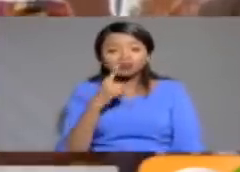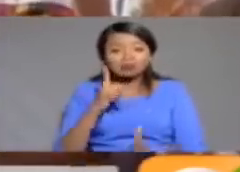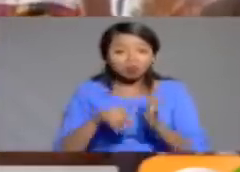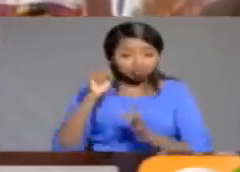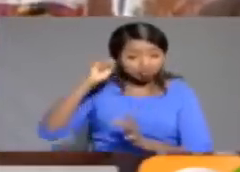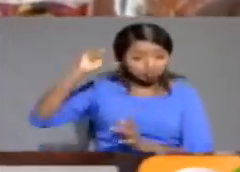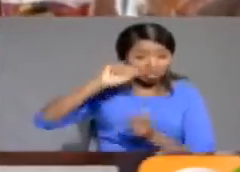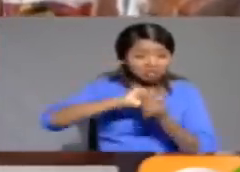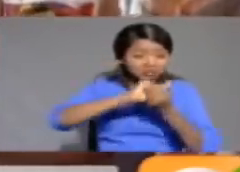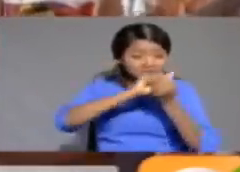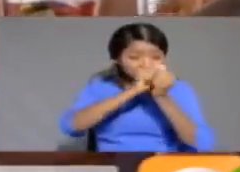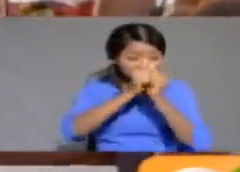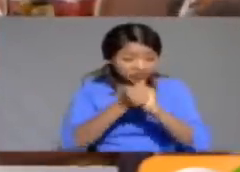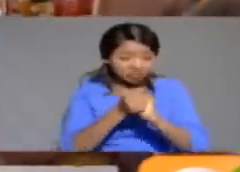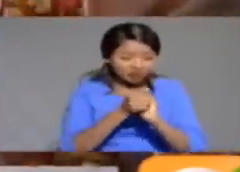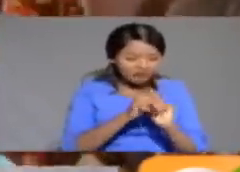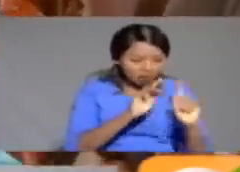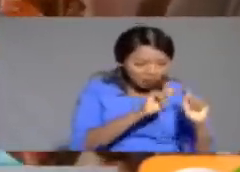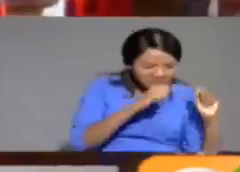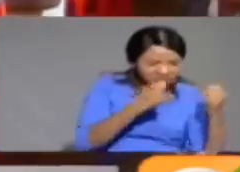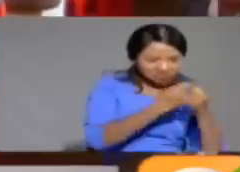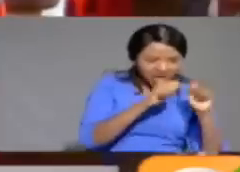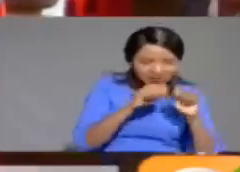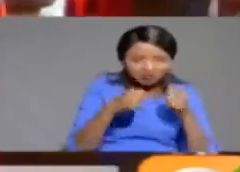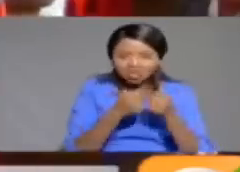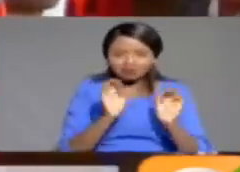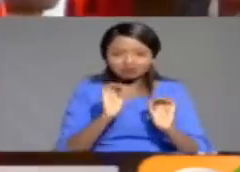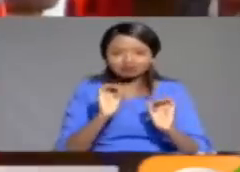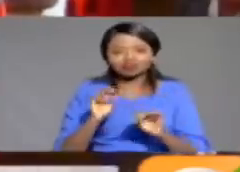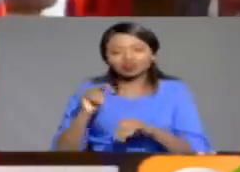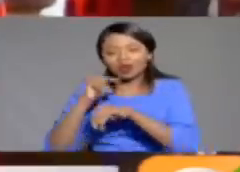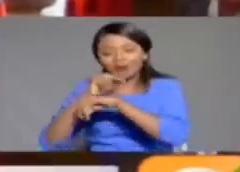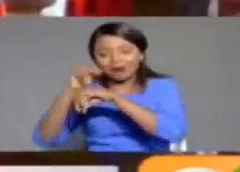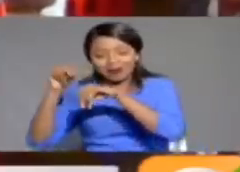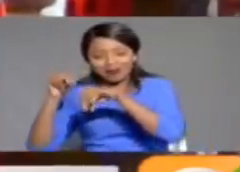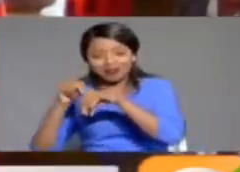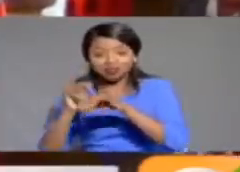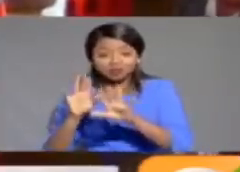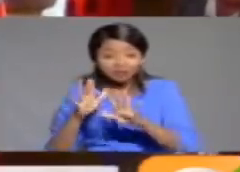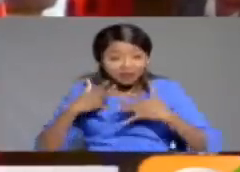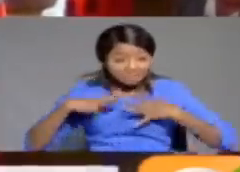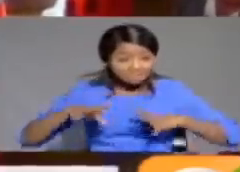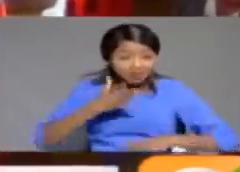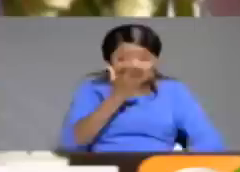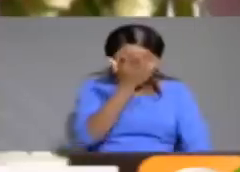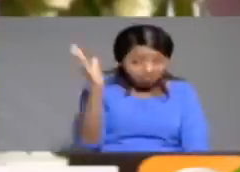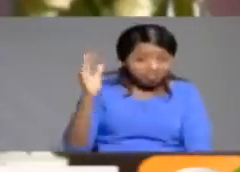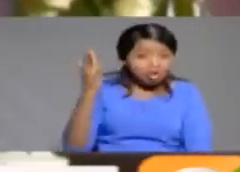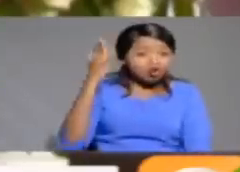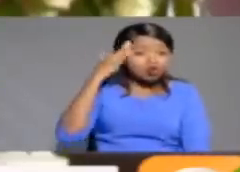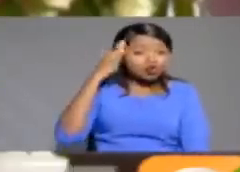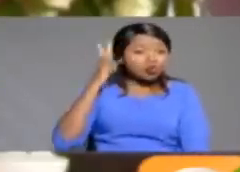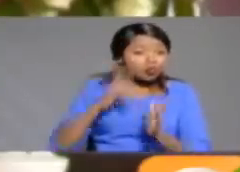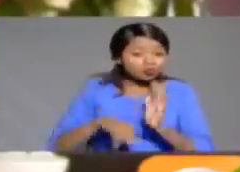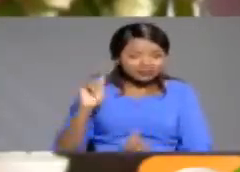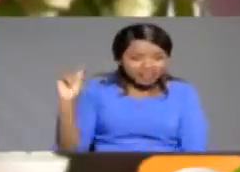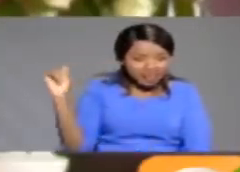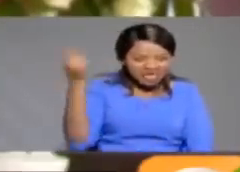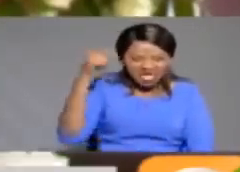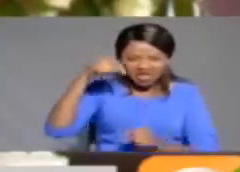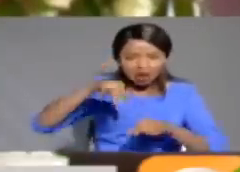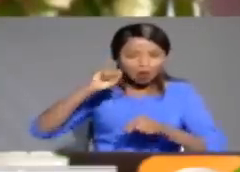politics from divisive tribal rhetoric to a united nation. Watu wajue Kenya sasa siasa yake imekuwa siasa